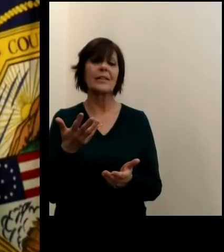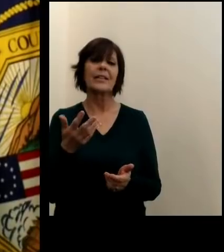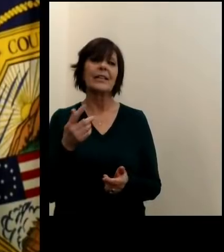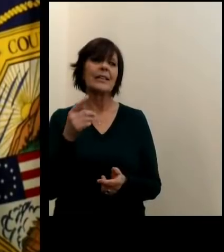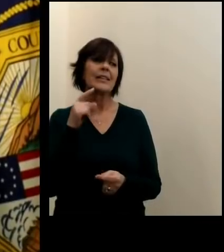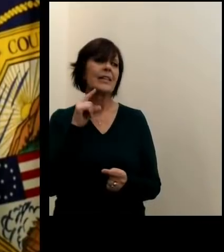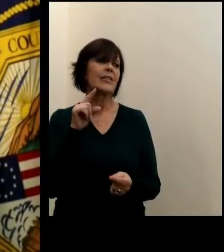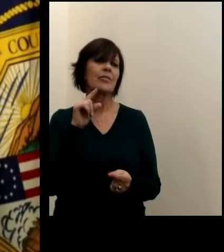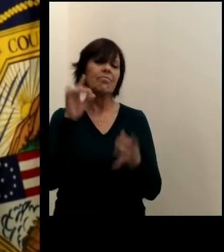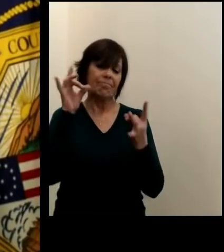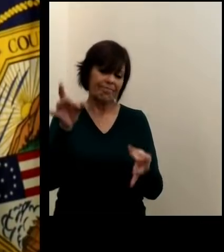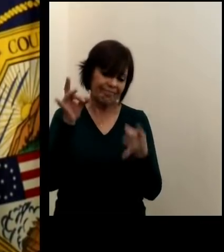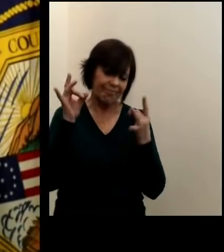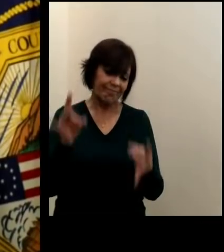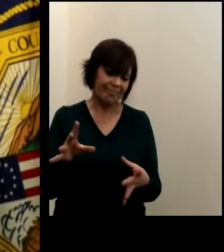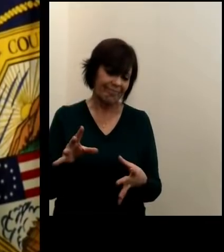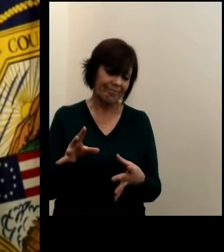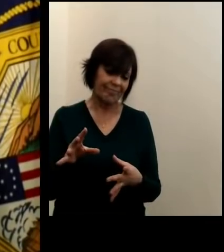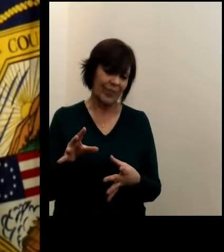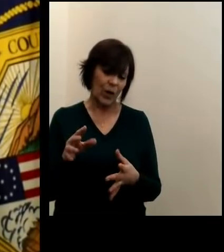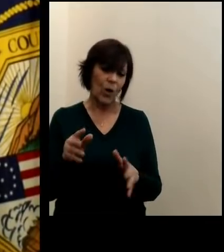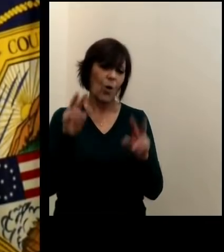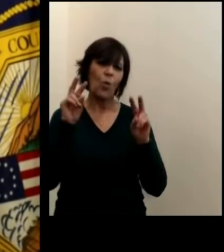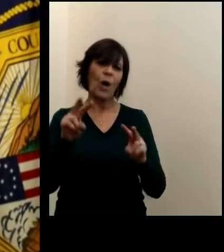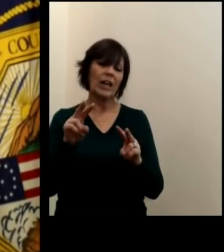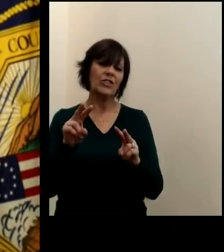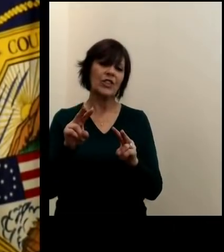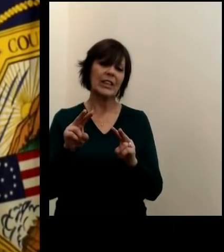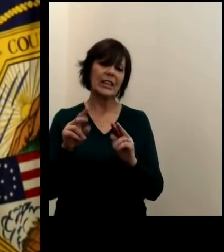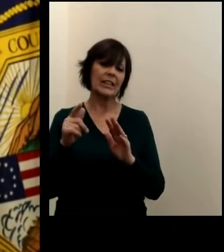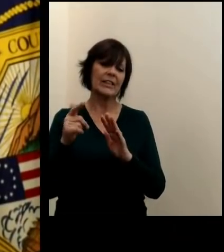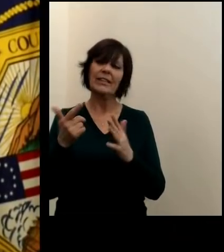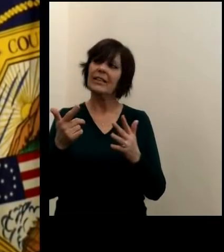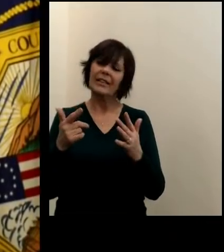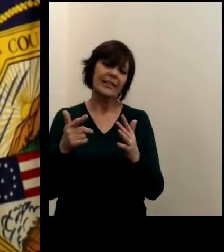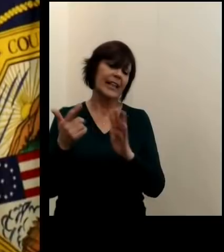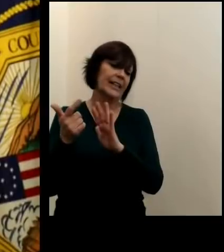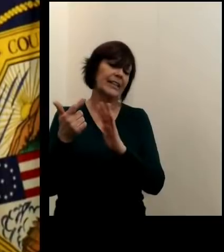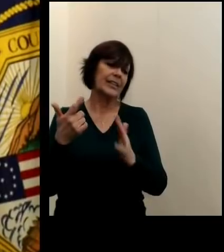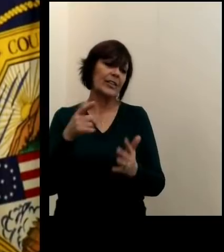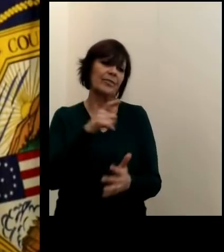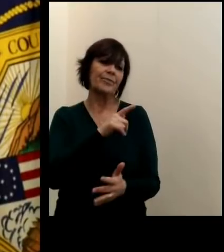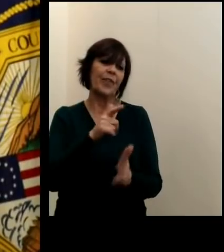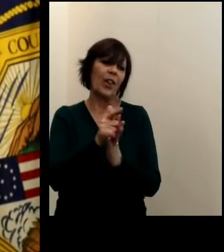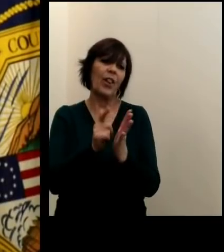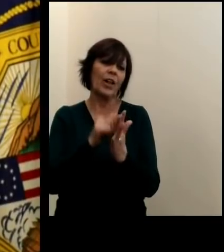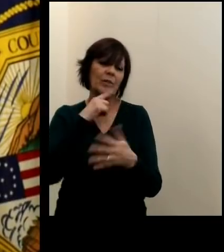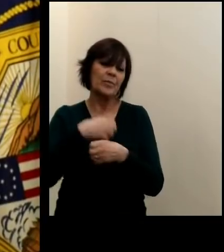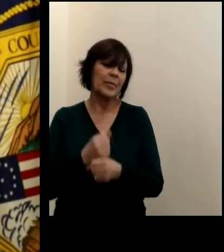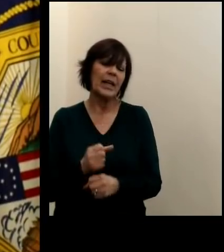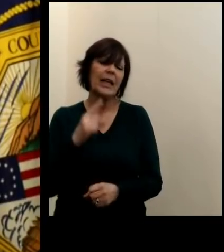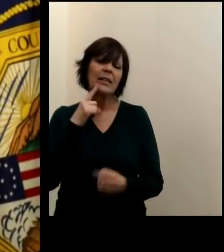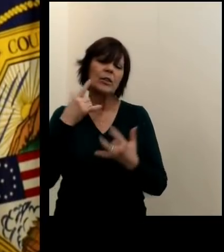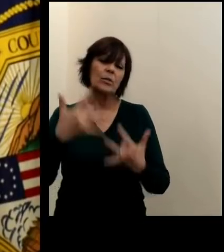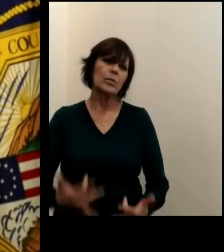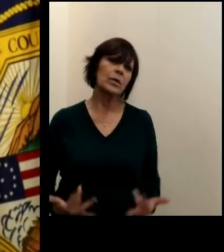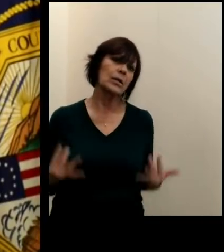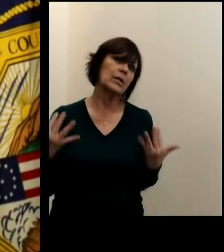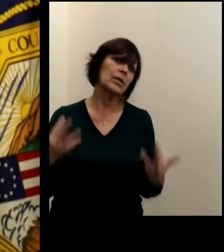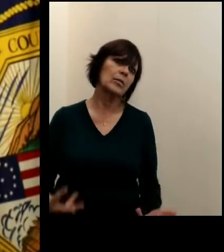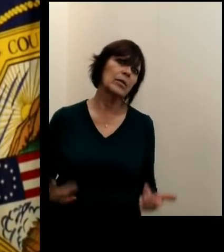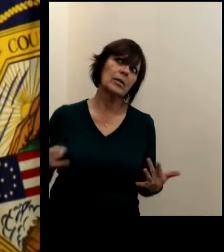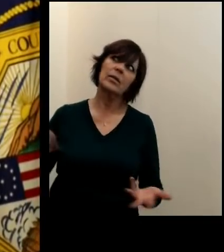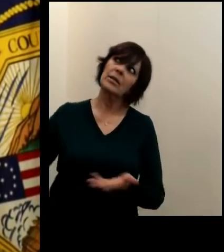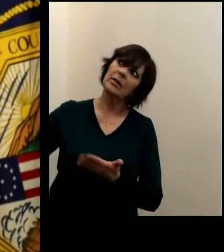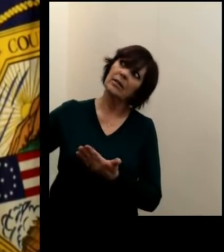and legislation and government at work. Well, add three. It's the third is vaccine